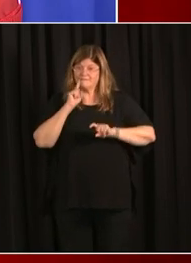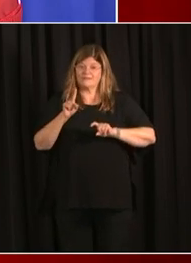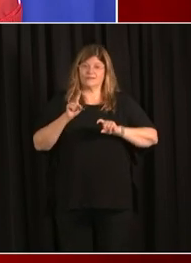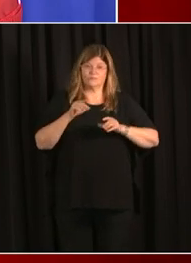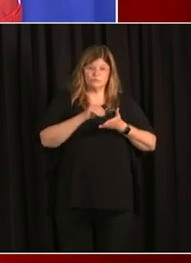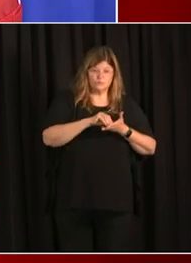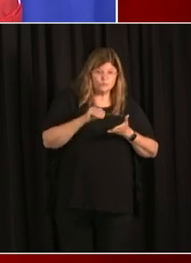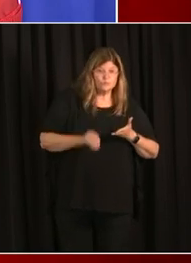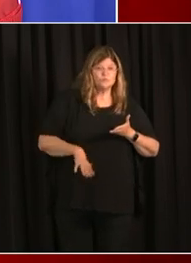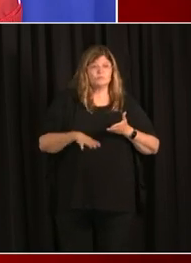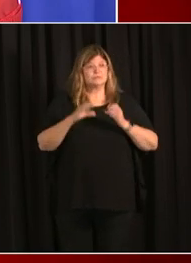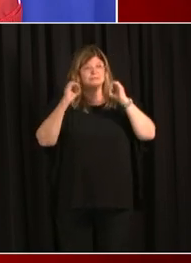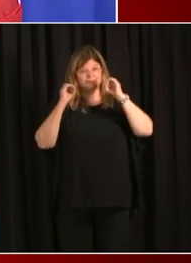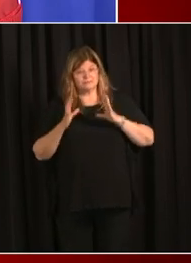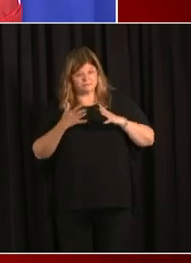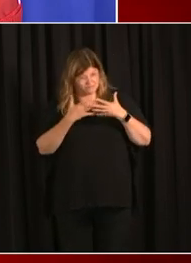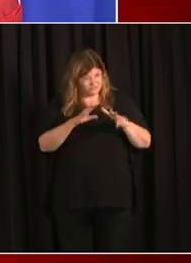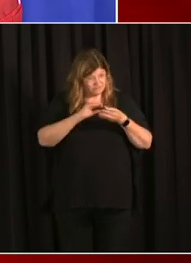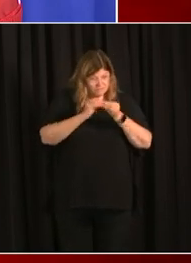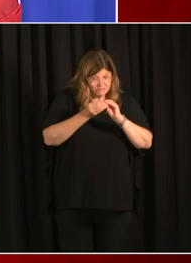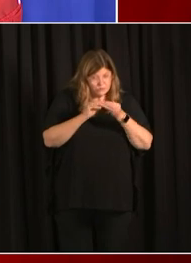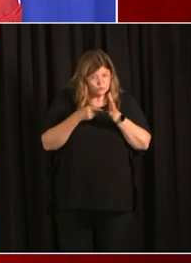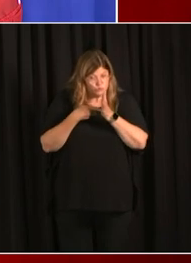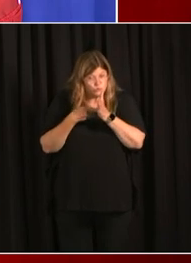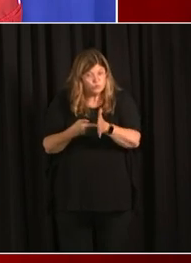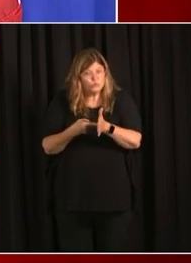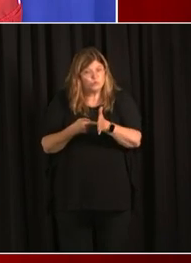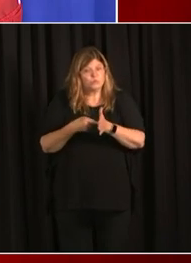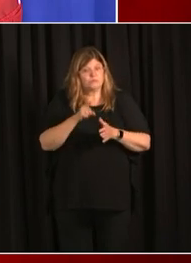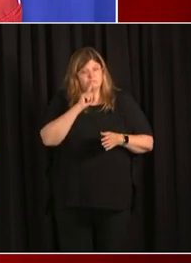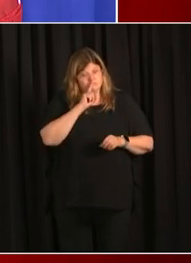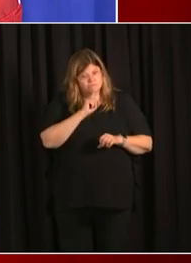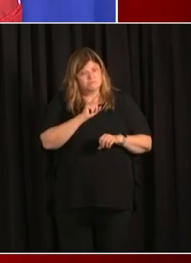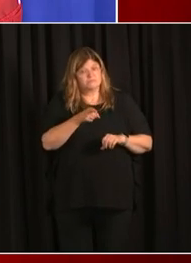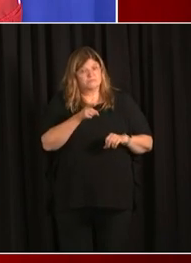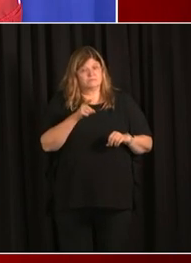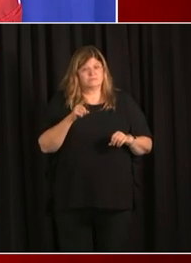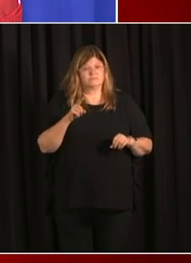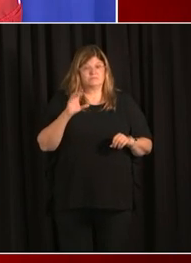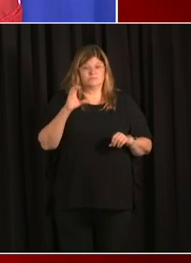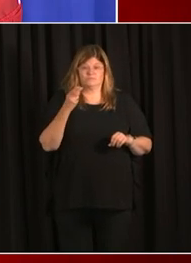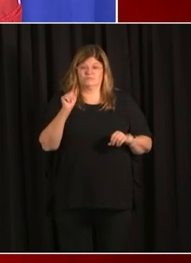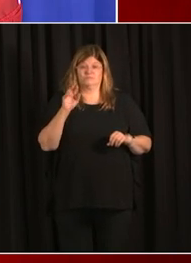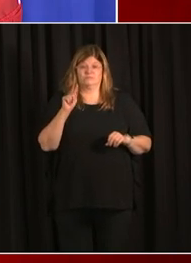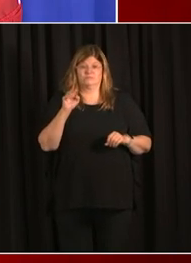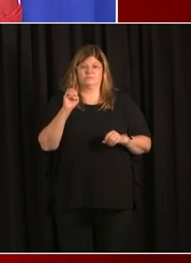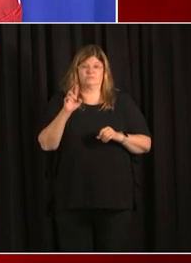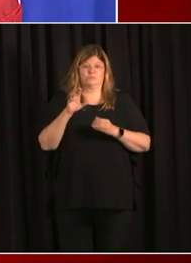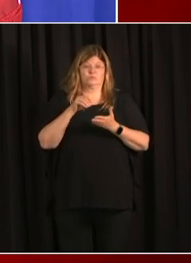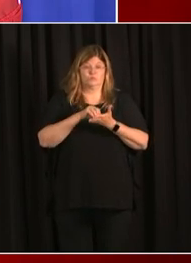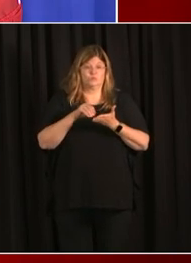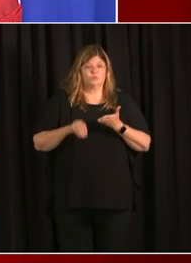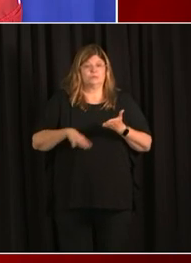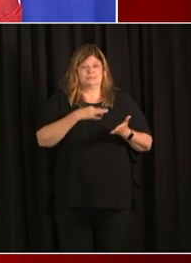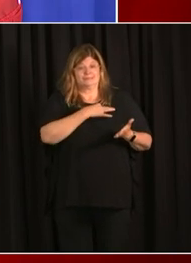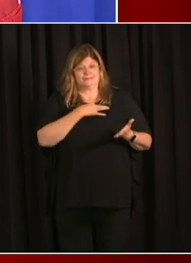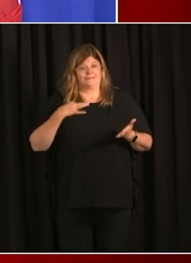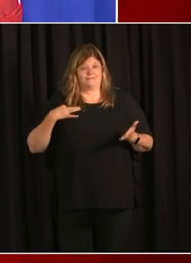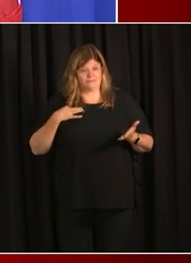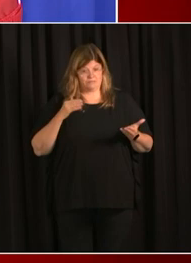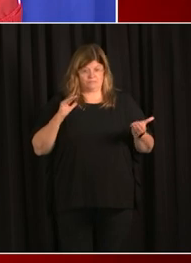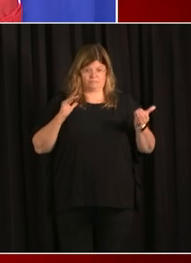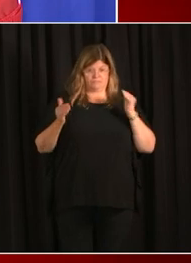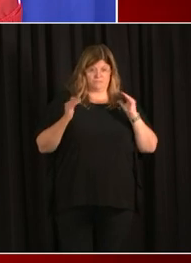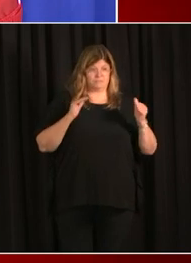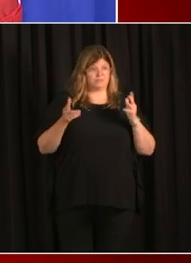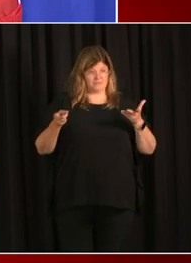data that show whether or not there have been charter school students or staff who are doing in-person learning